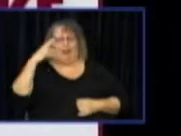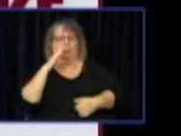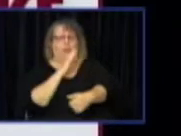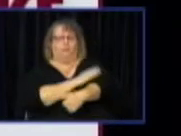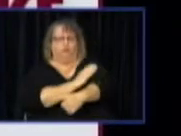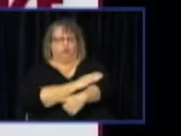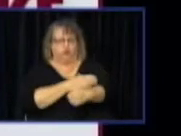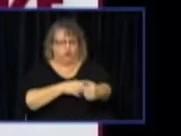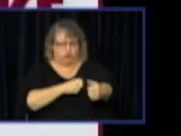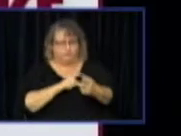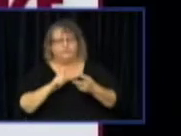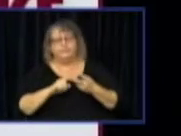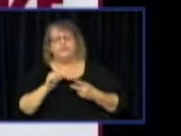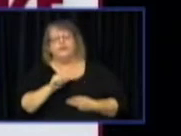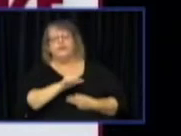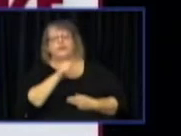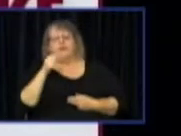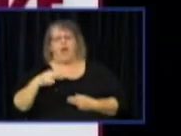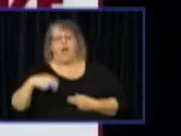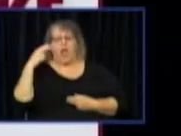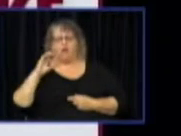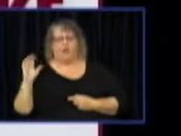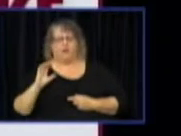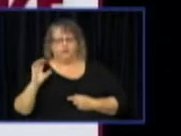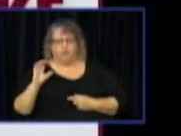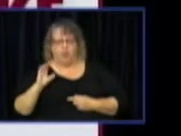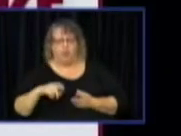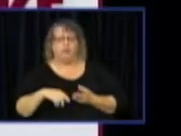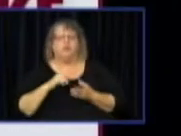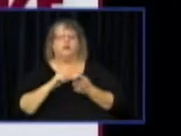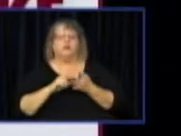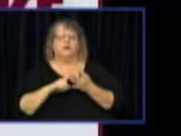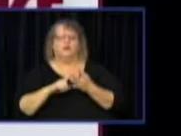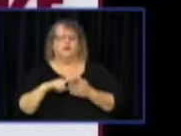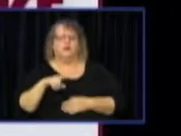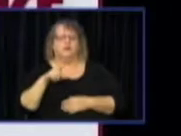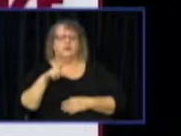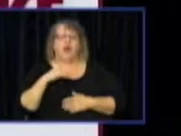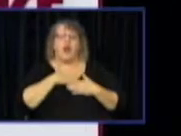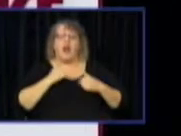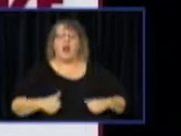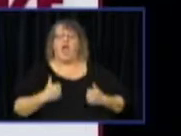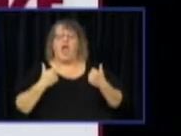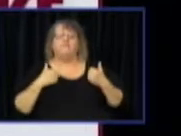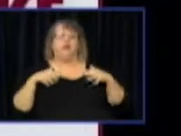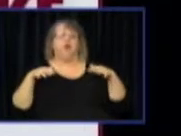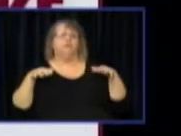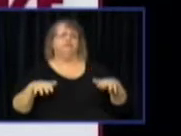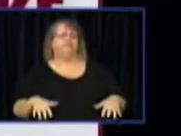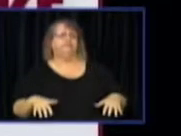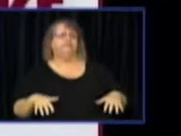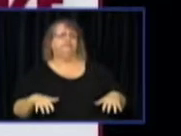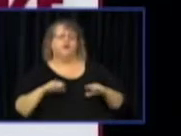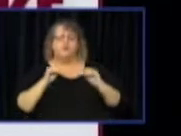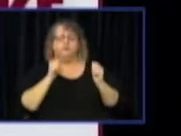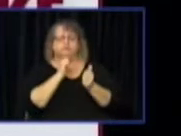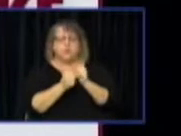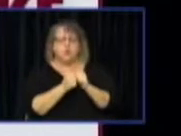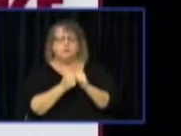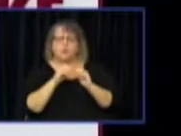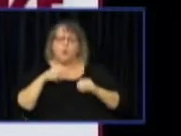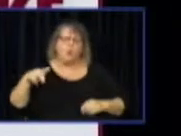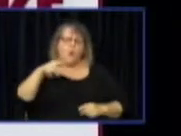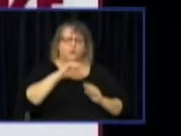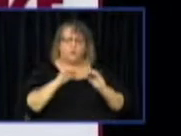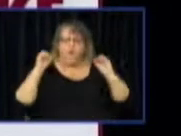blood pressure, high cholesterol, a sedentary lifestyle, meaning not being active,